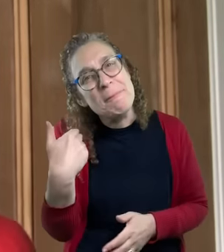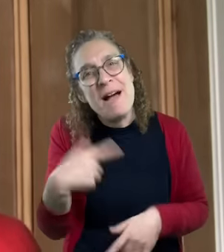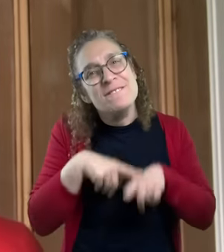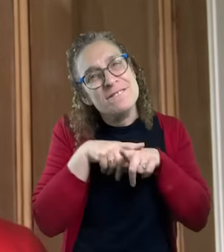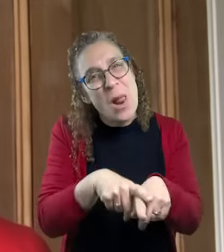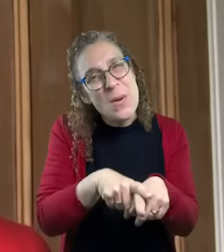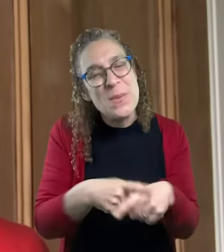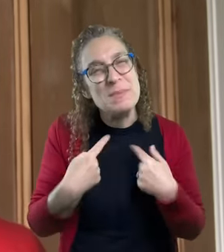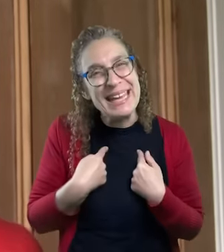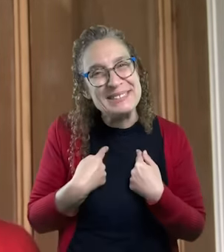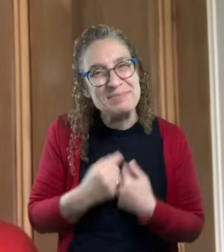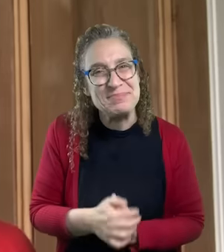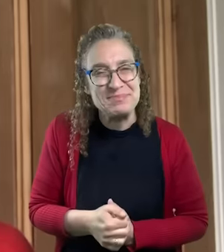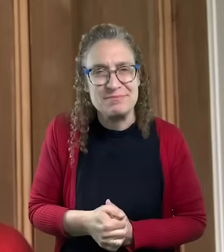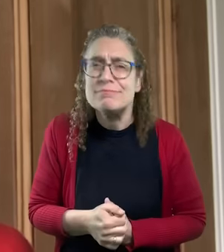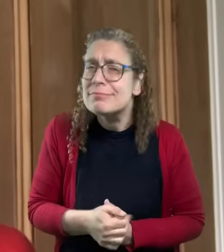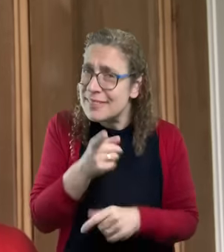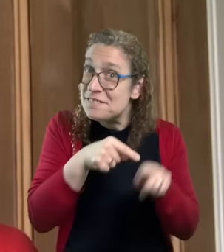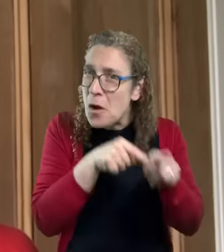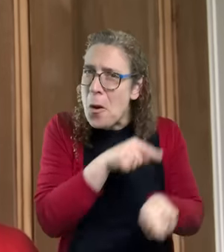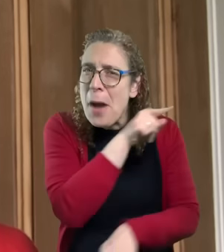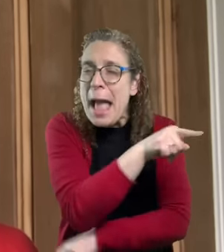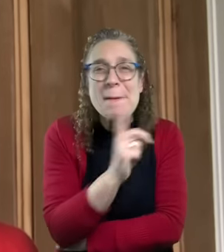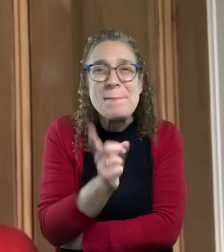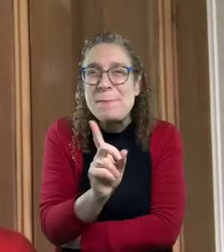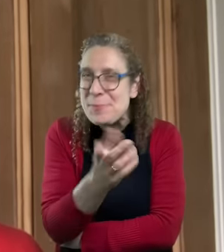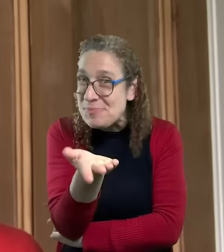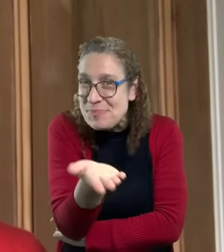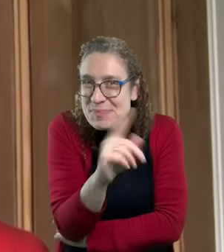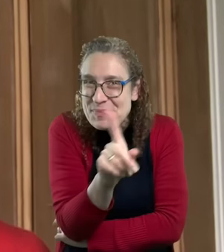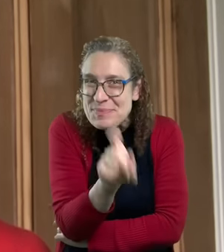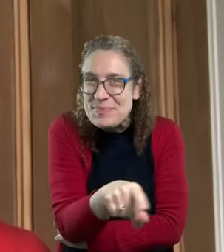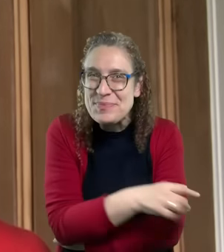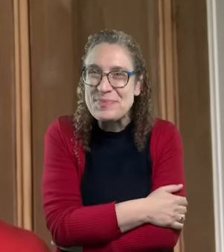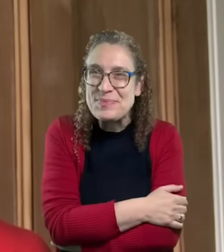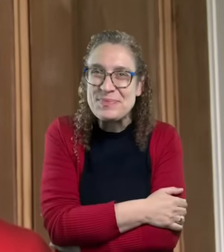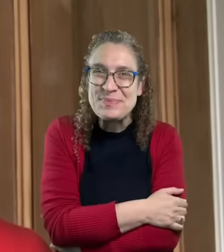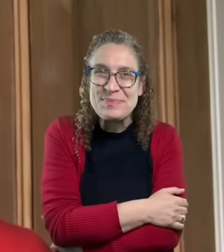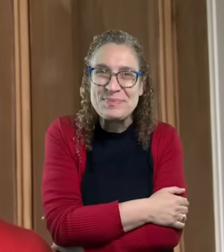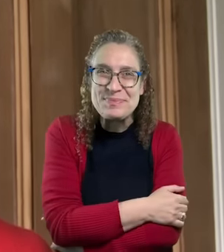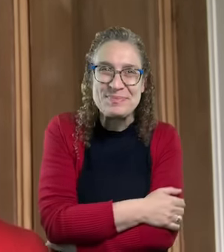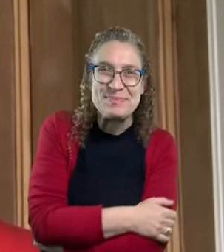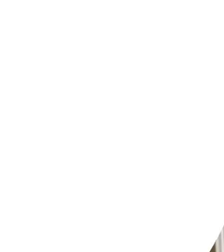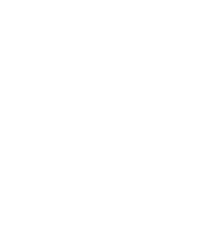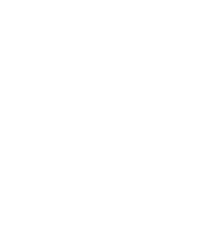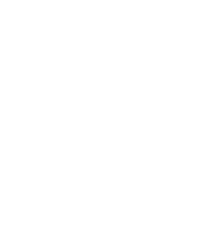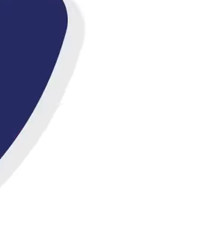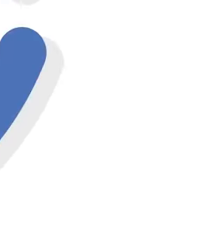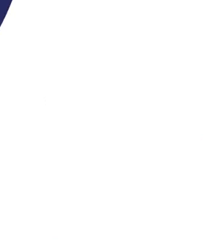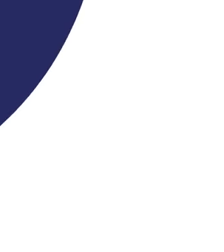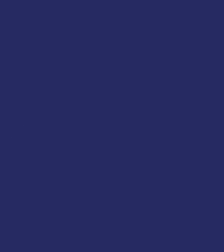disciples, come follow me. How will you follow Jesus today?